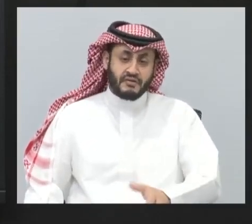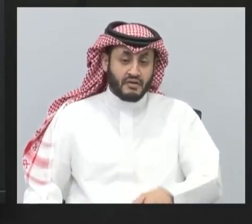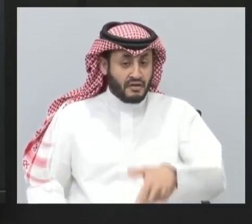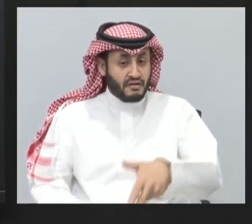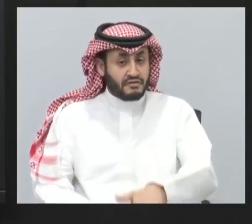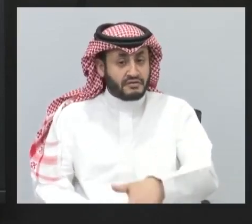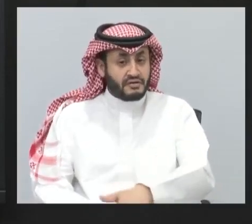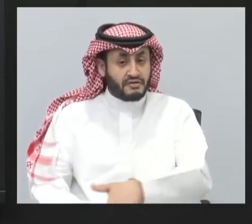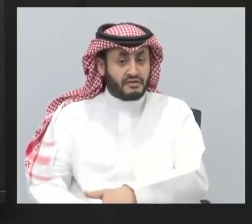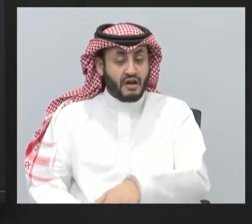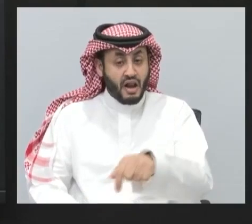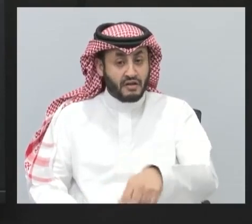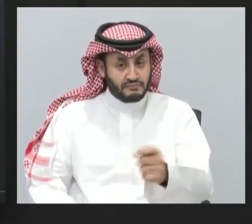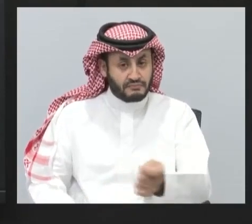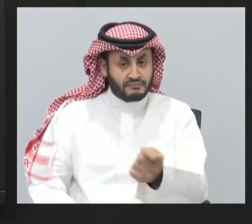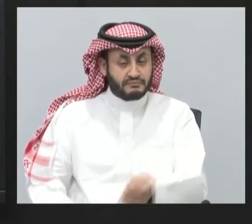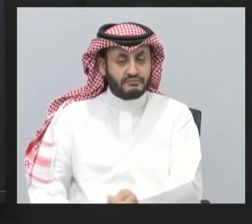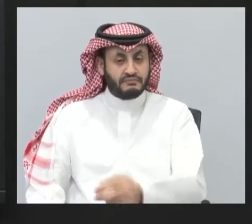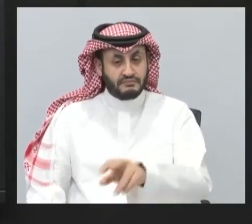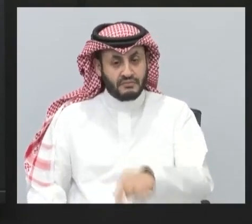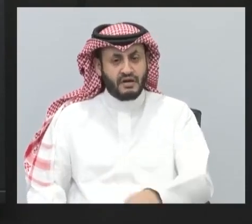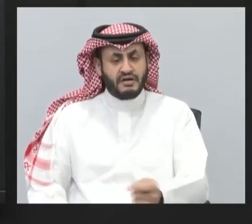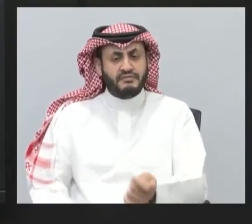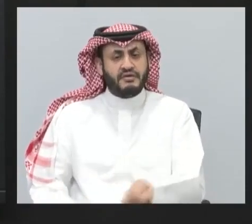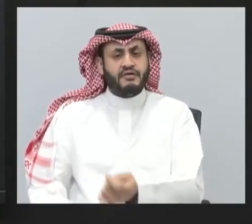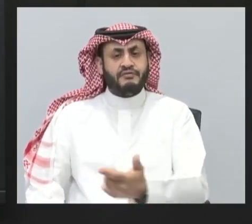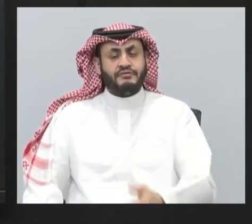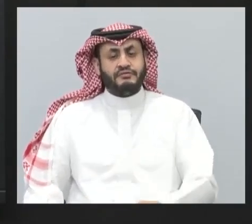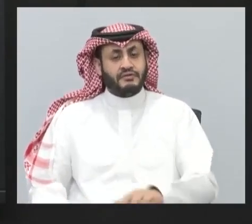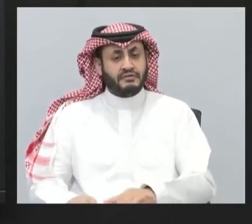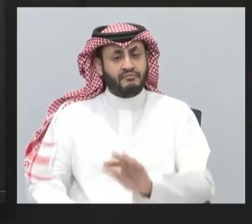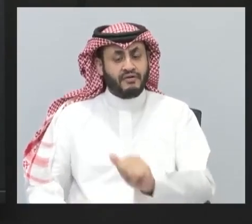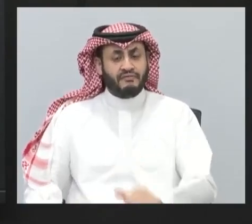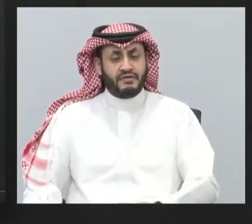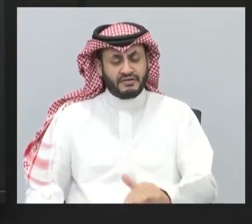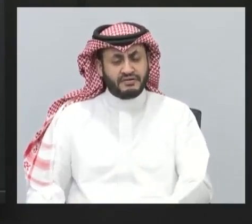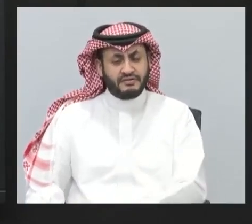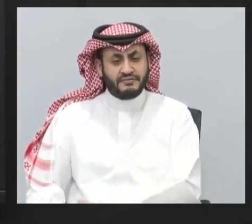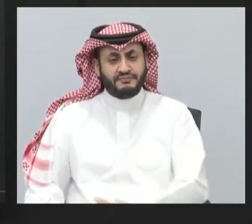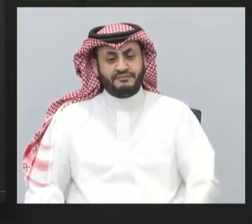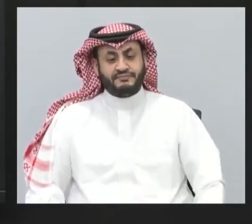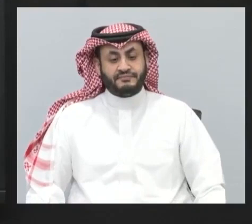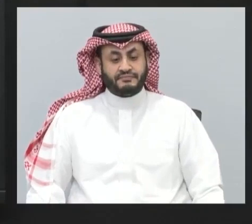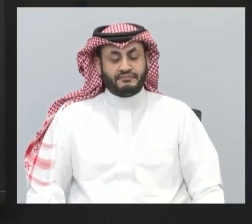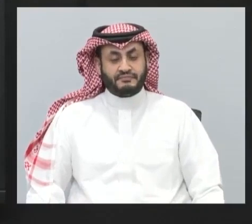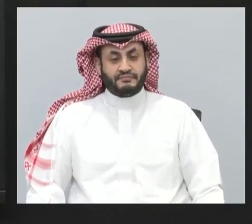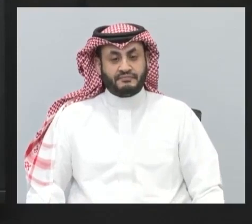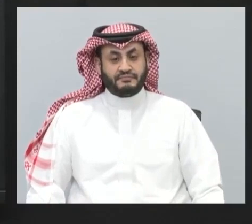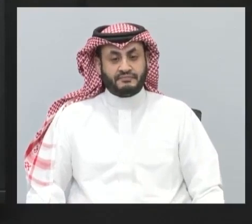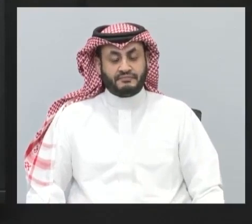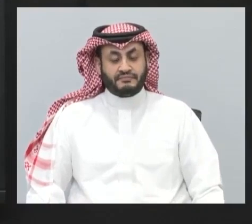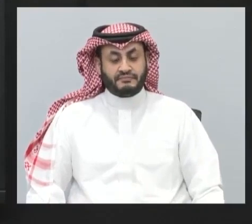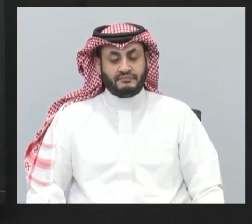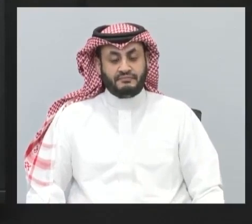learn using their hands, not computers or the internet. They need to memorize things, to write by their own hands, and to improve